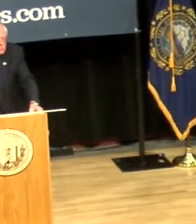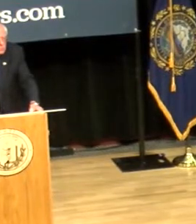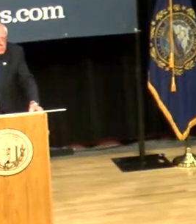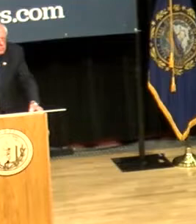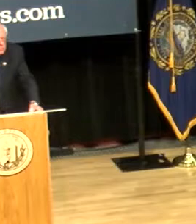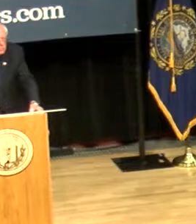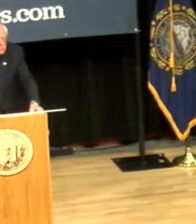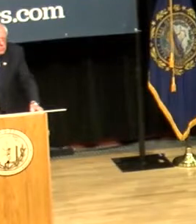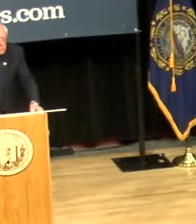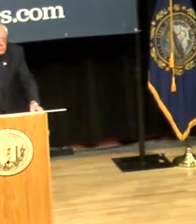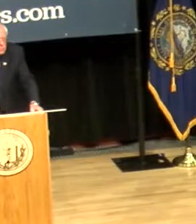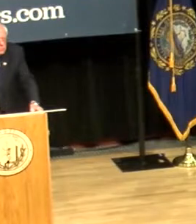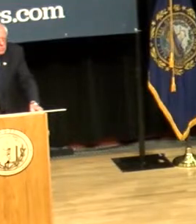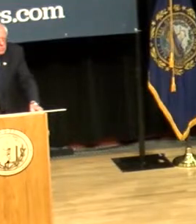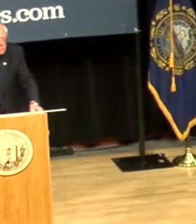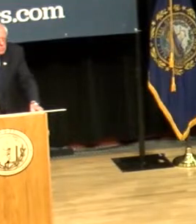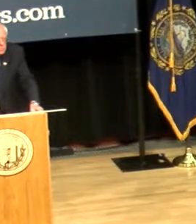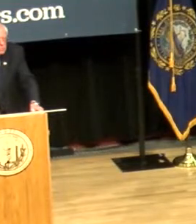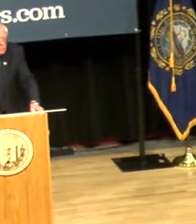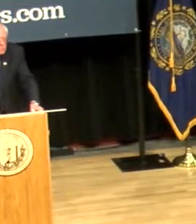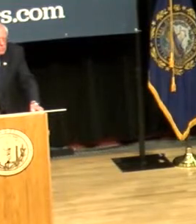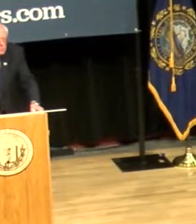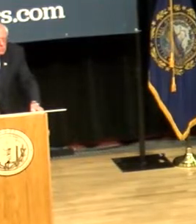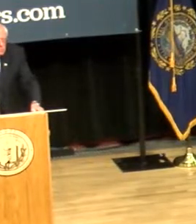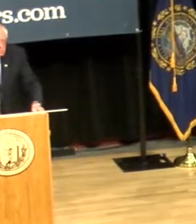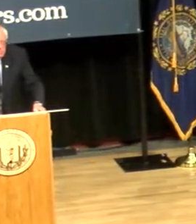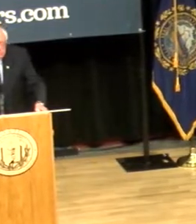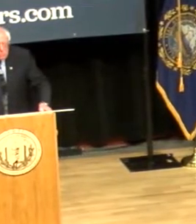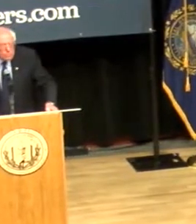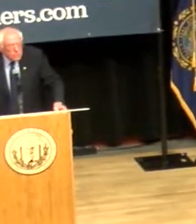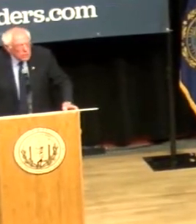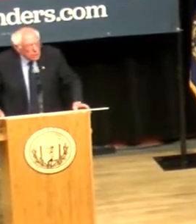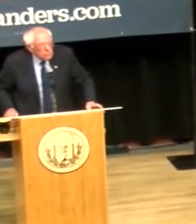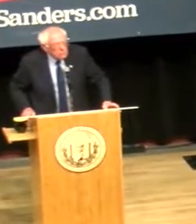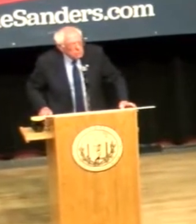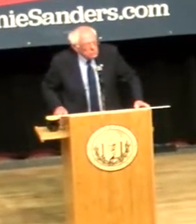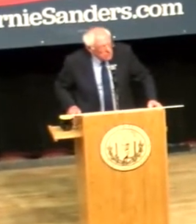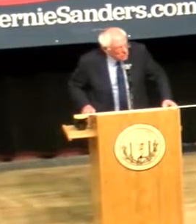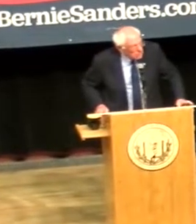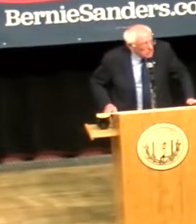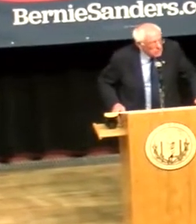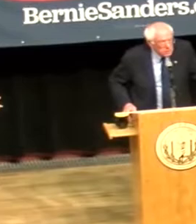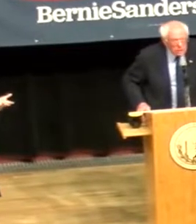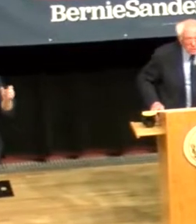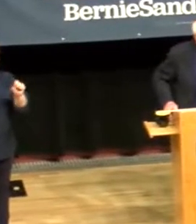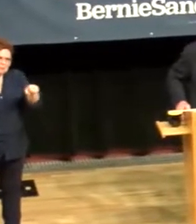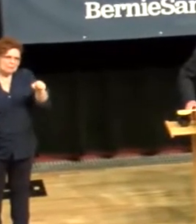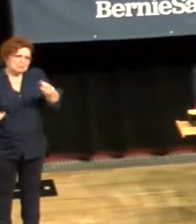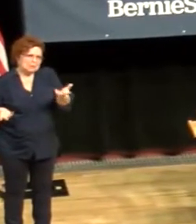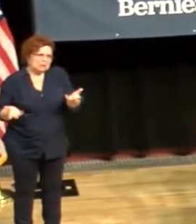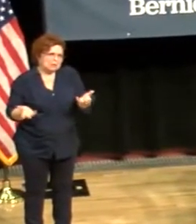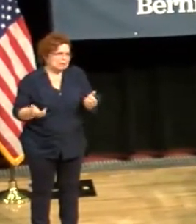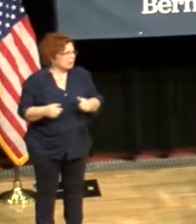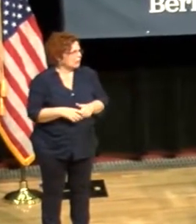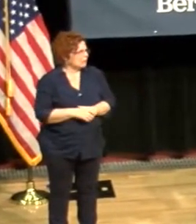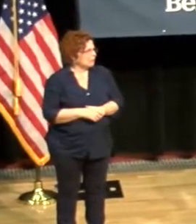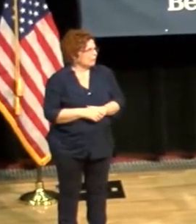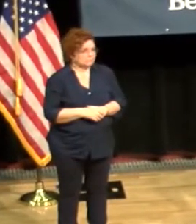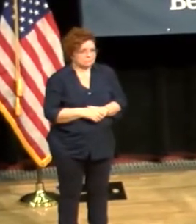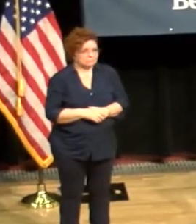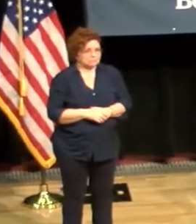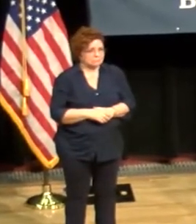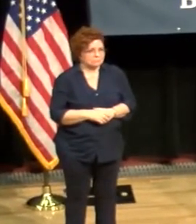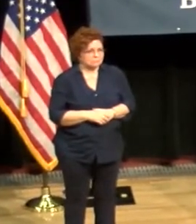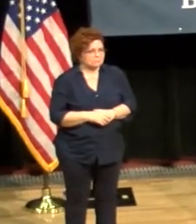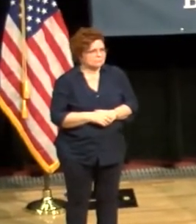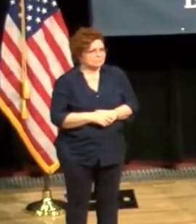gender marker X federally? Yeah. The answer is yes. I don't.